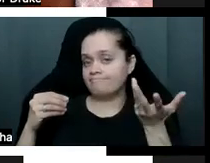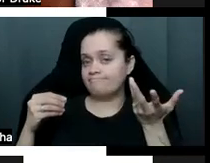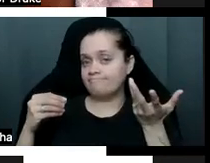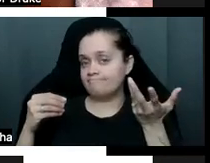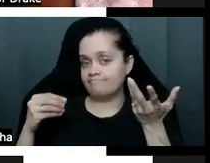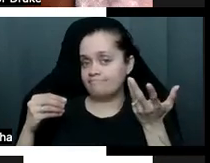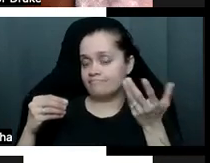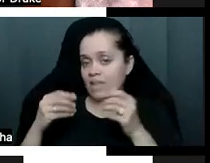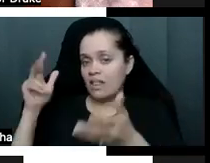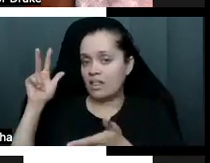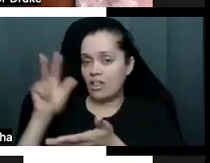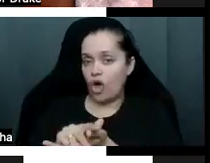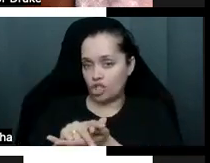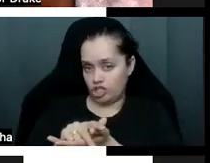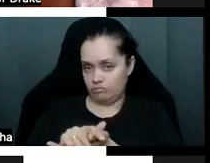they lost.